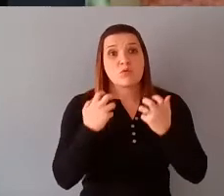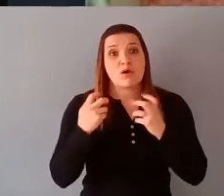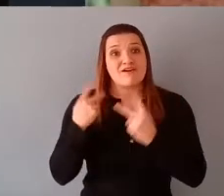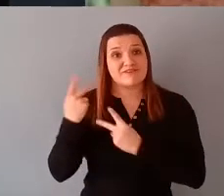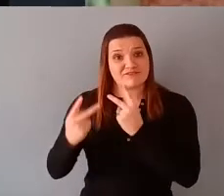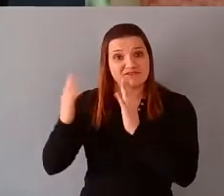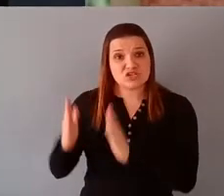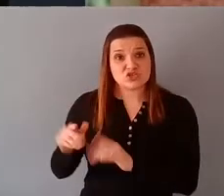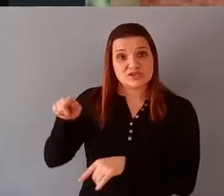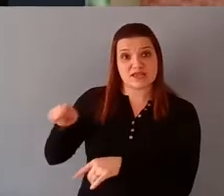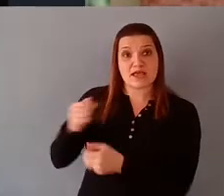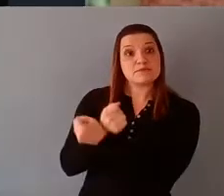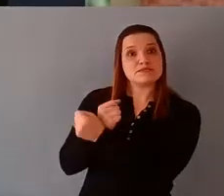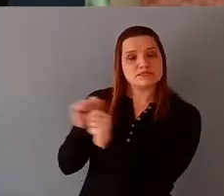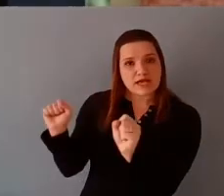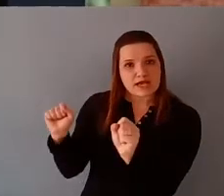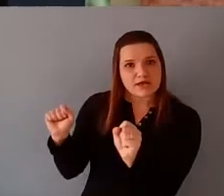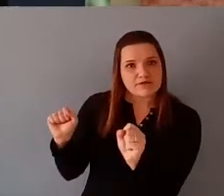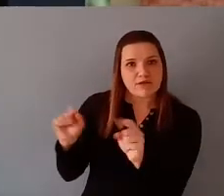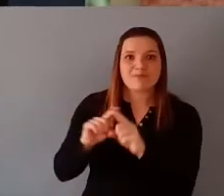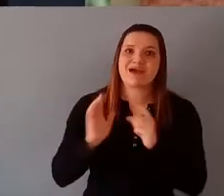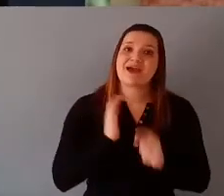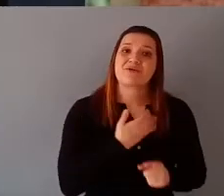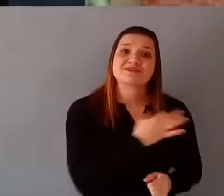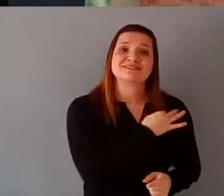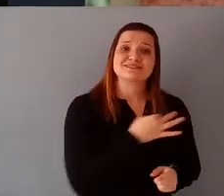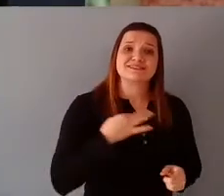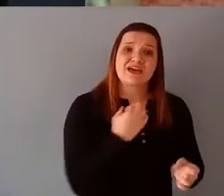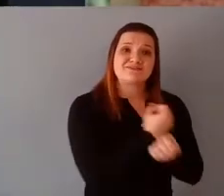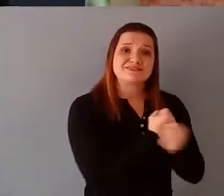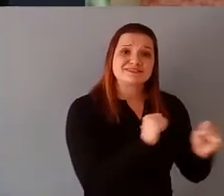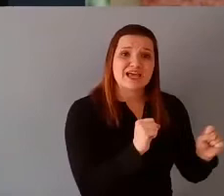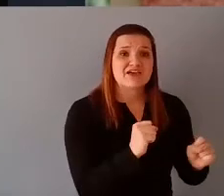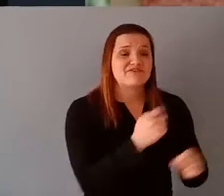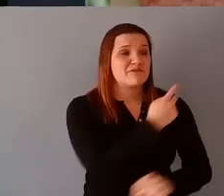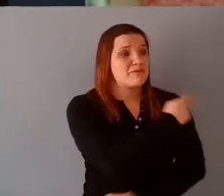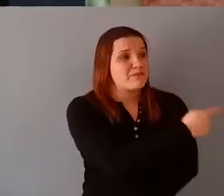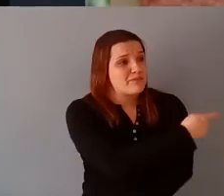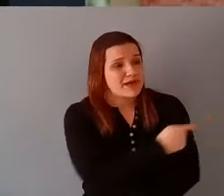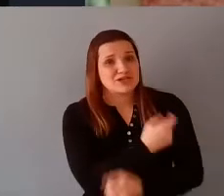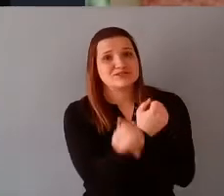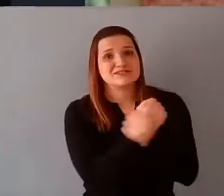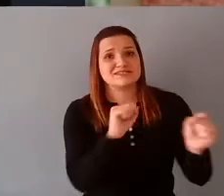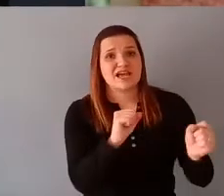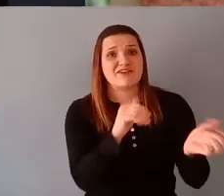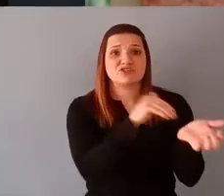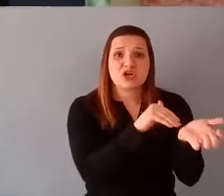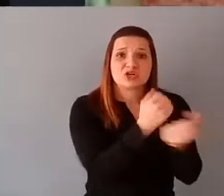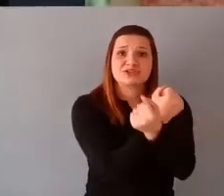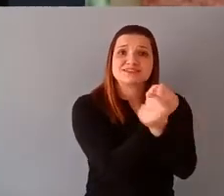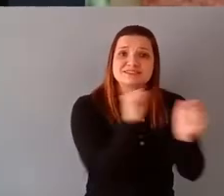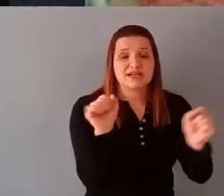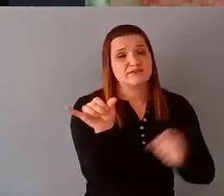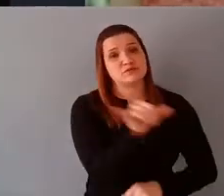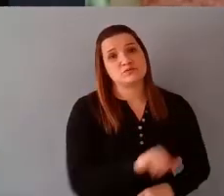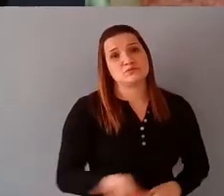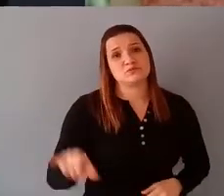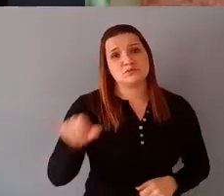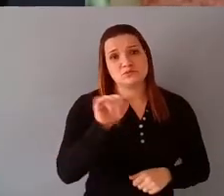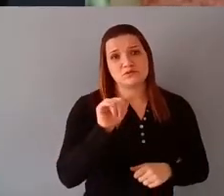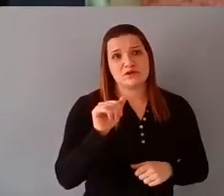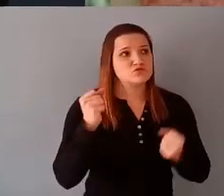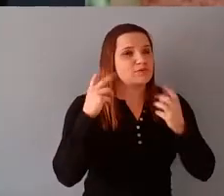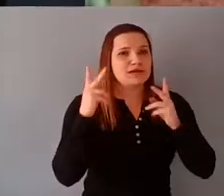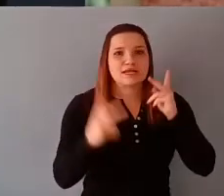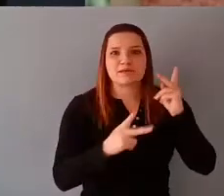safe, but we also want to keep our staff safe and our patients safe, our doctors safe. And with so many